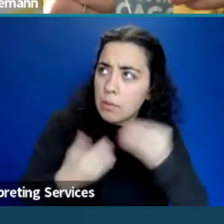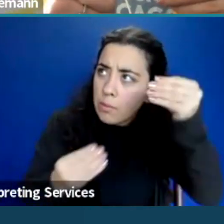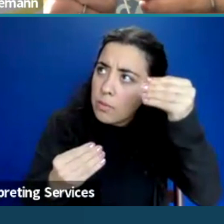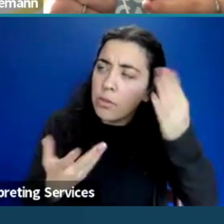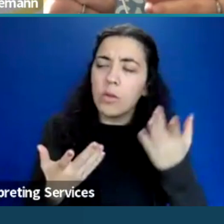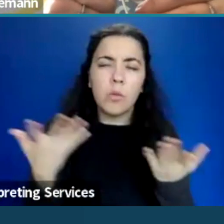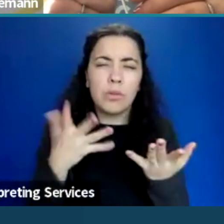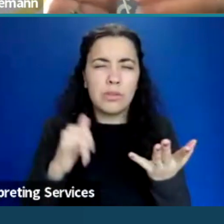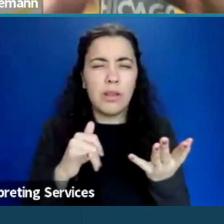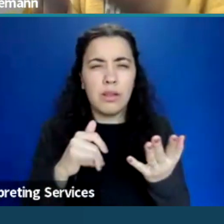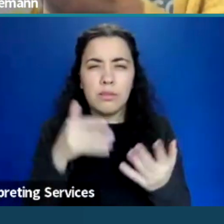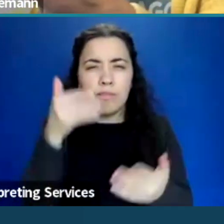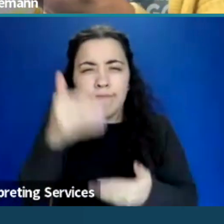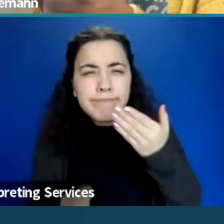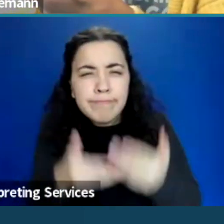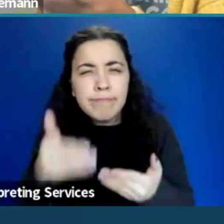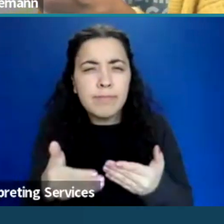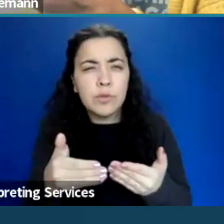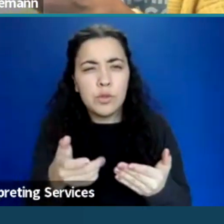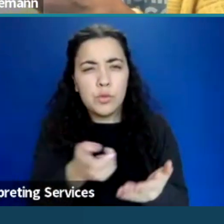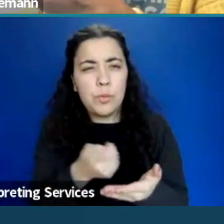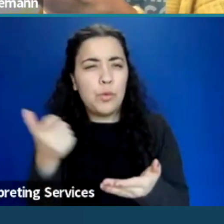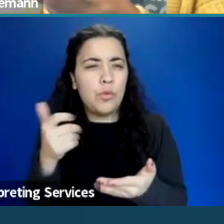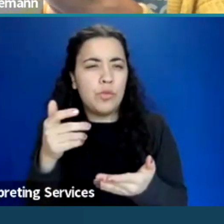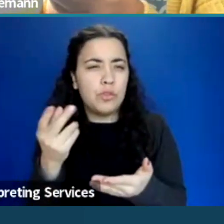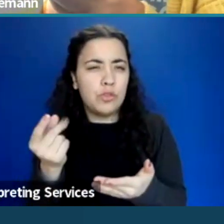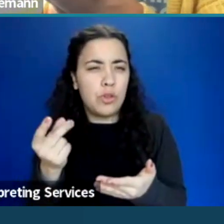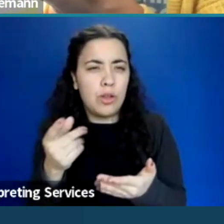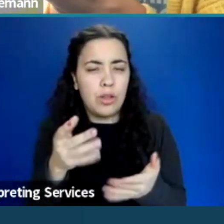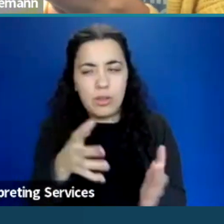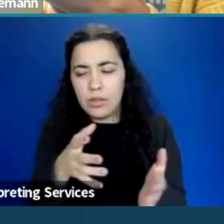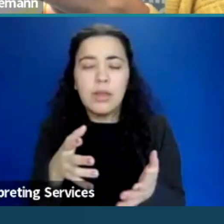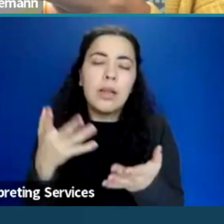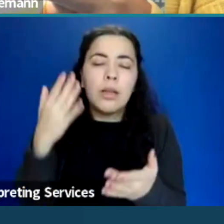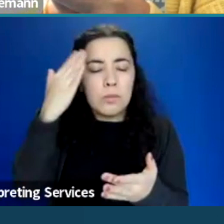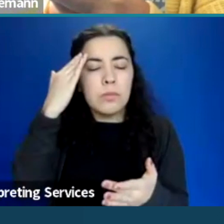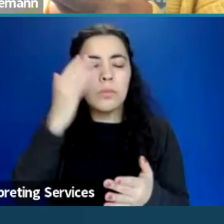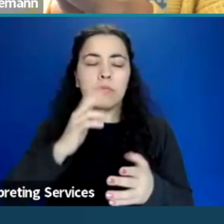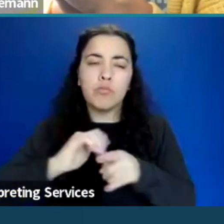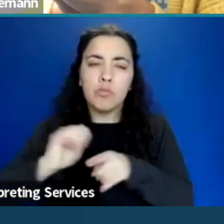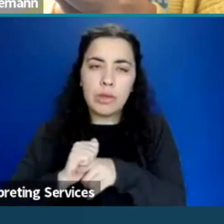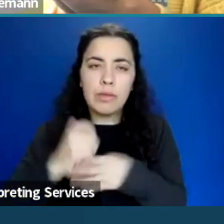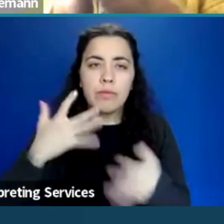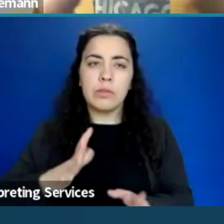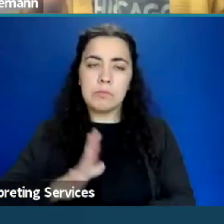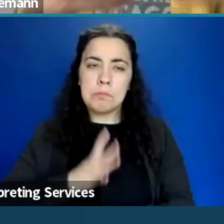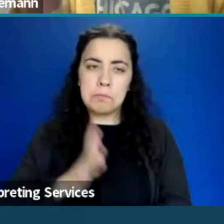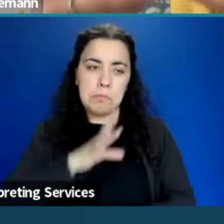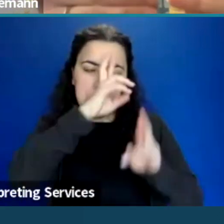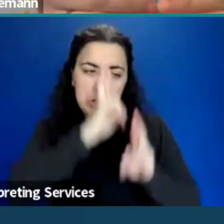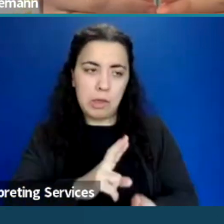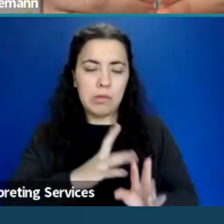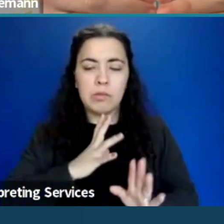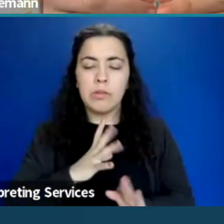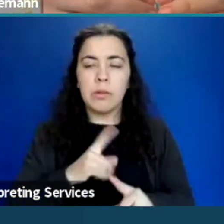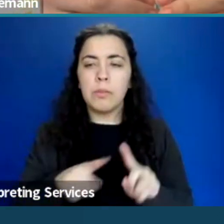the protocol for removing? I think aside from training your visitor staff to be polite and respectful and have directions, what is then